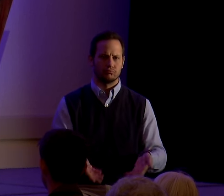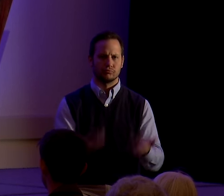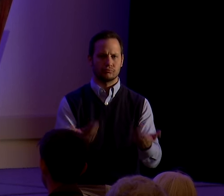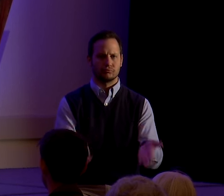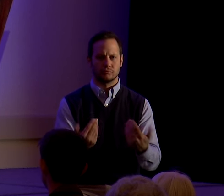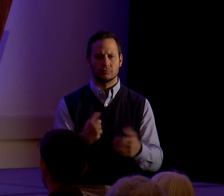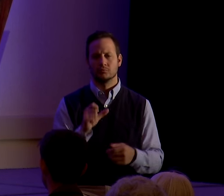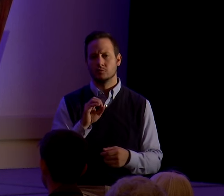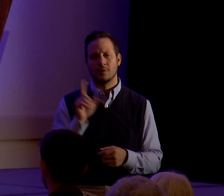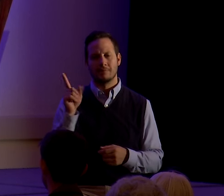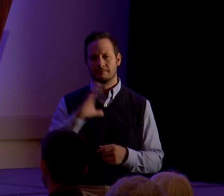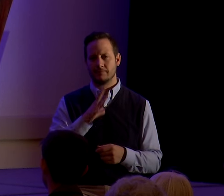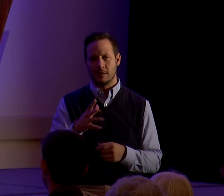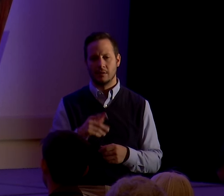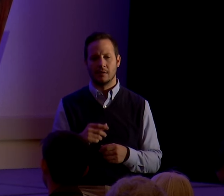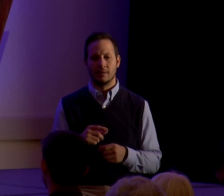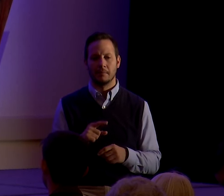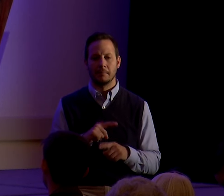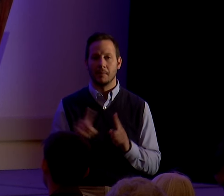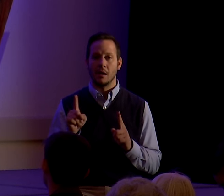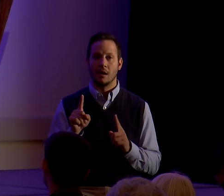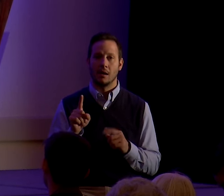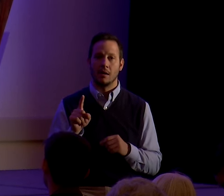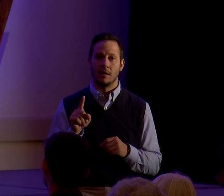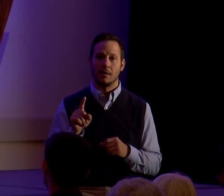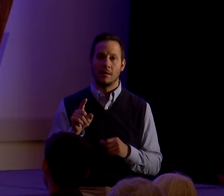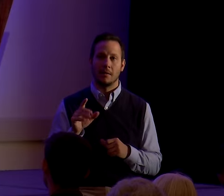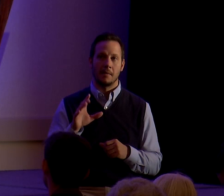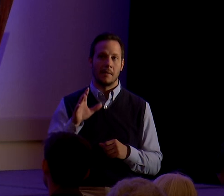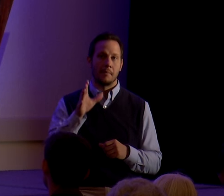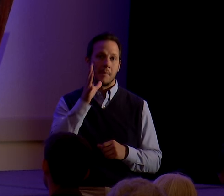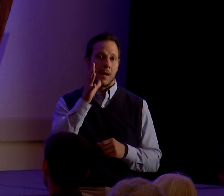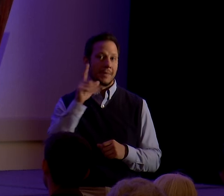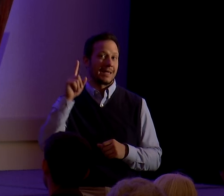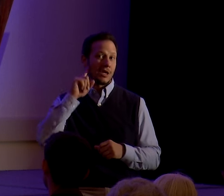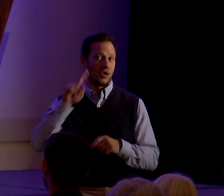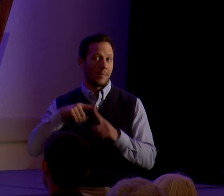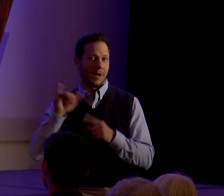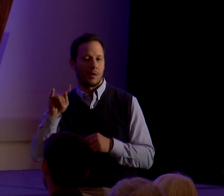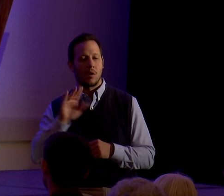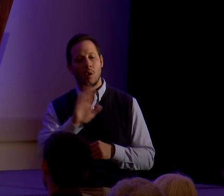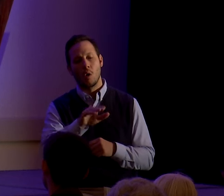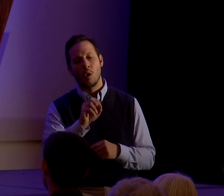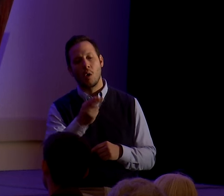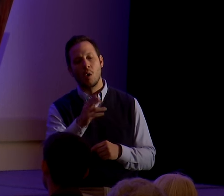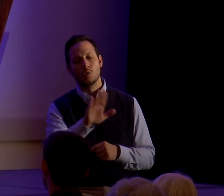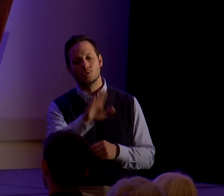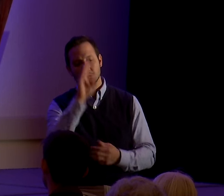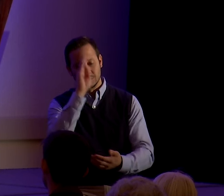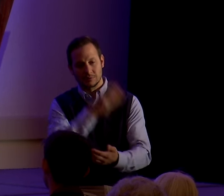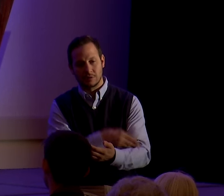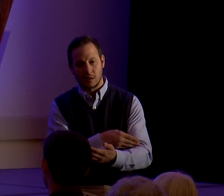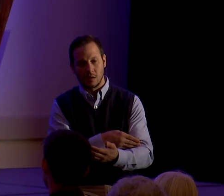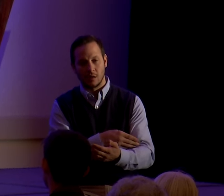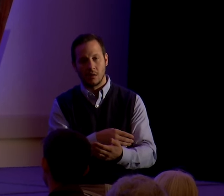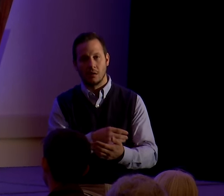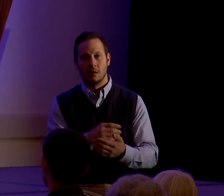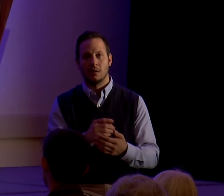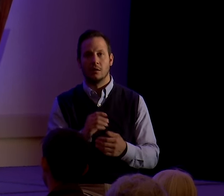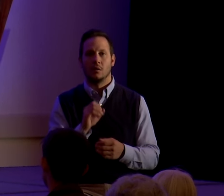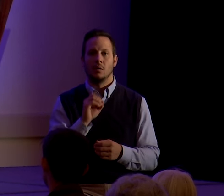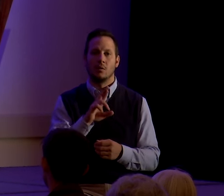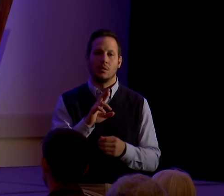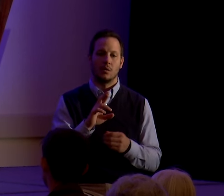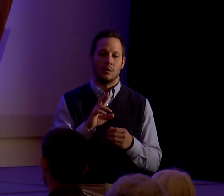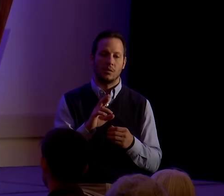got complaints. I mean, so the complaints never to me, it's like my mom hear about it, right? Oh, your son, you know, argue with teacher about this. Well, why